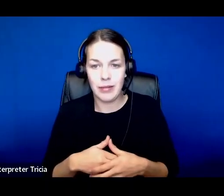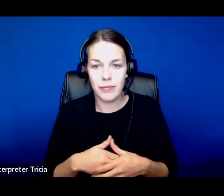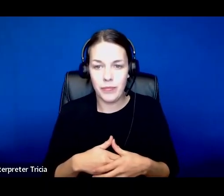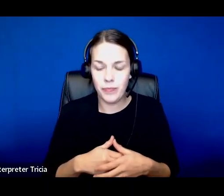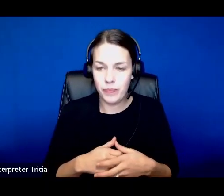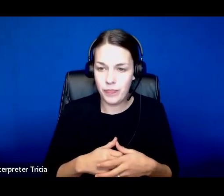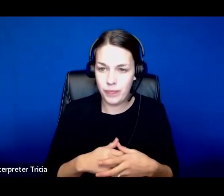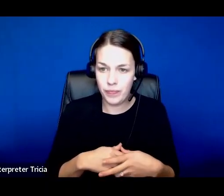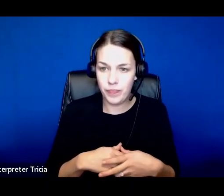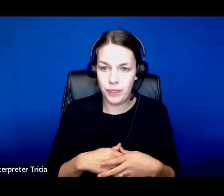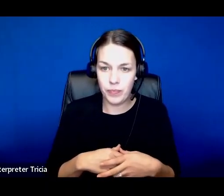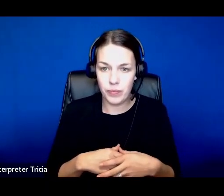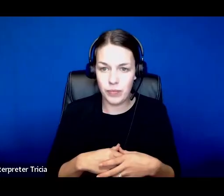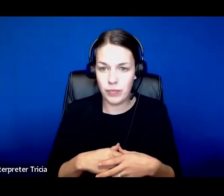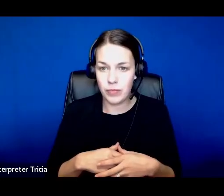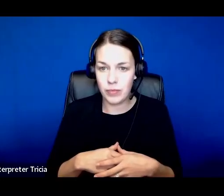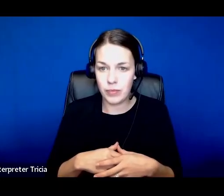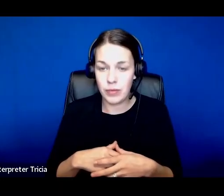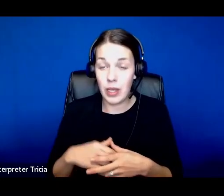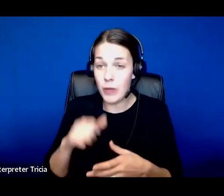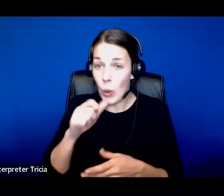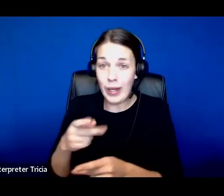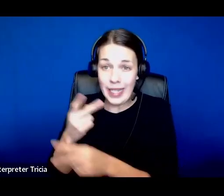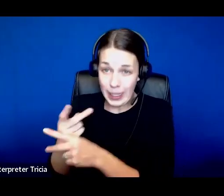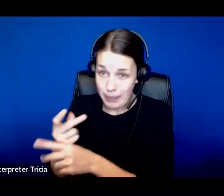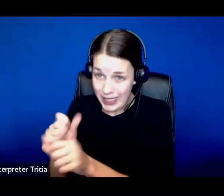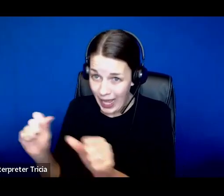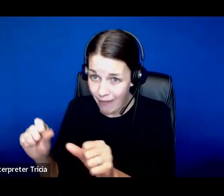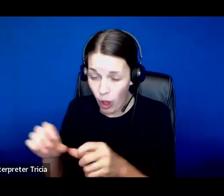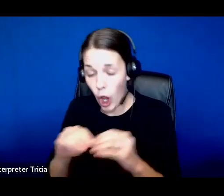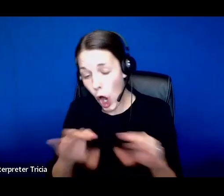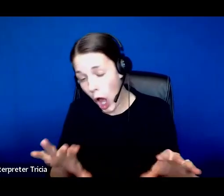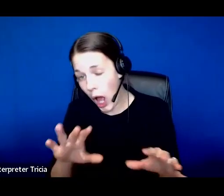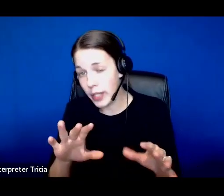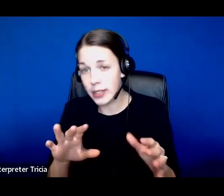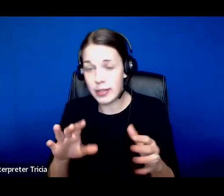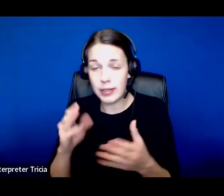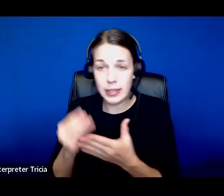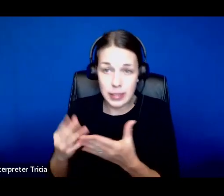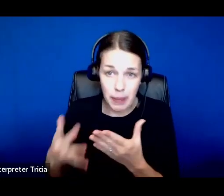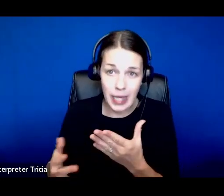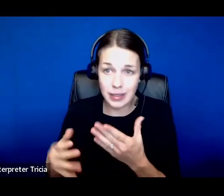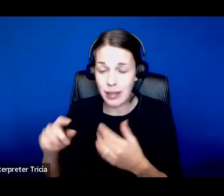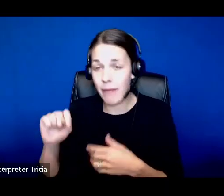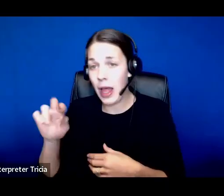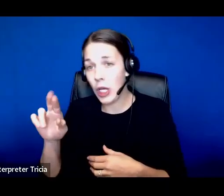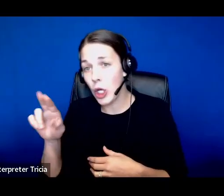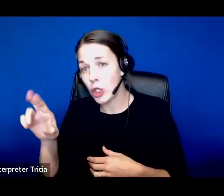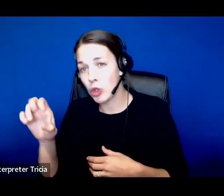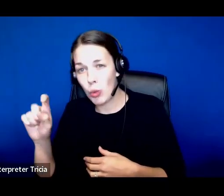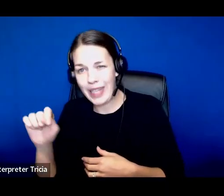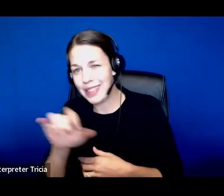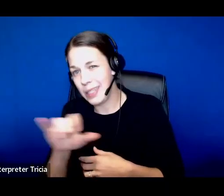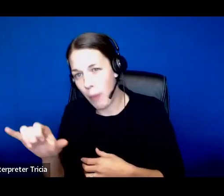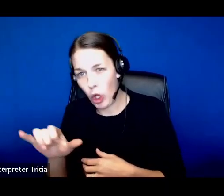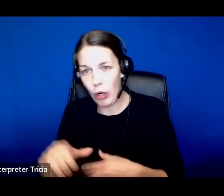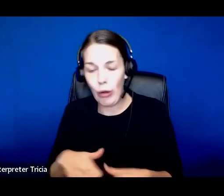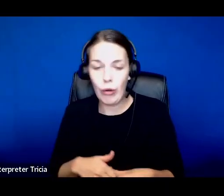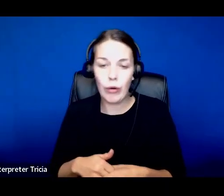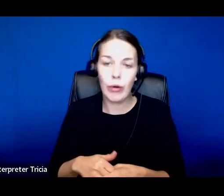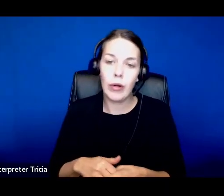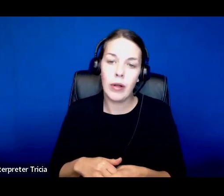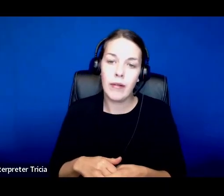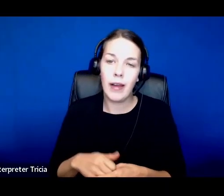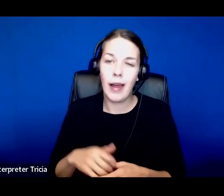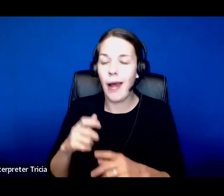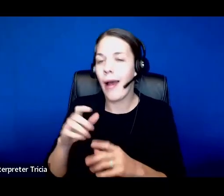If you don't keep it safe, it can be lost. It's as expensive as a trust usually, unless